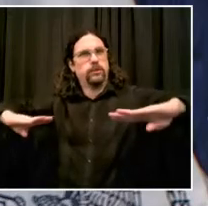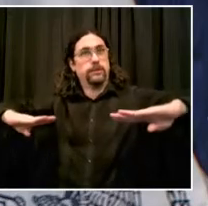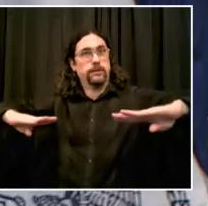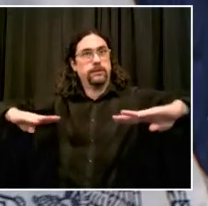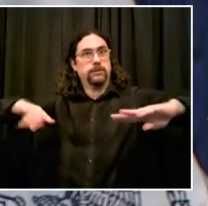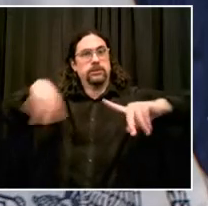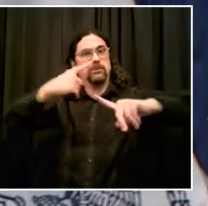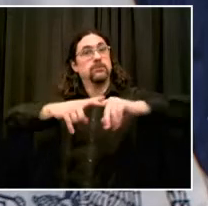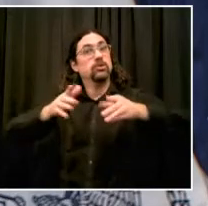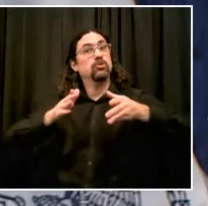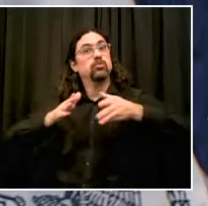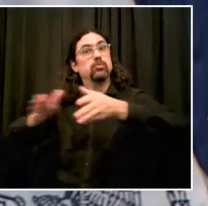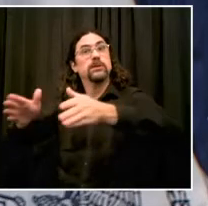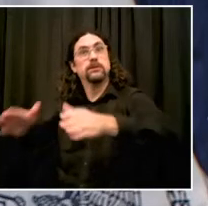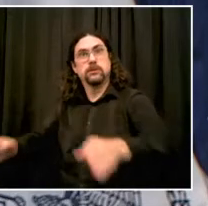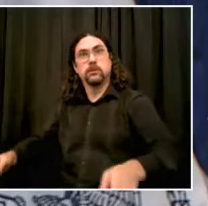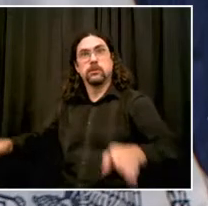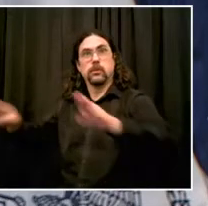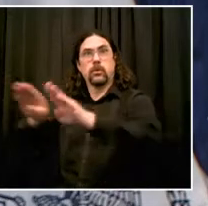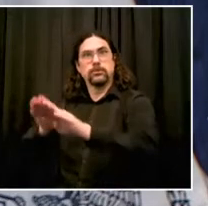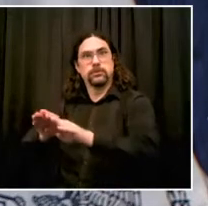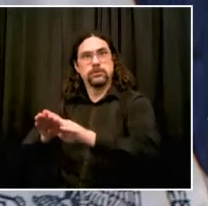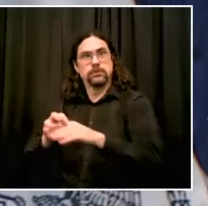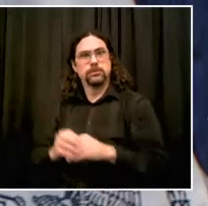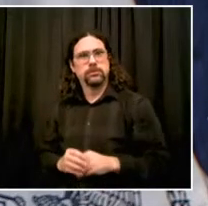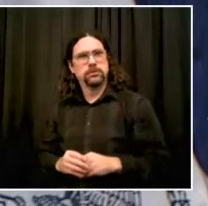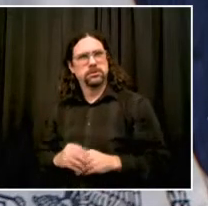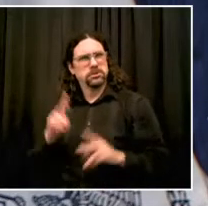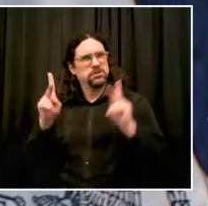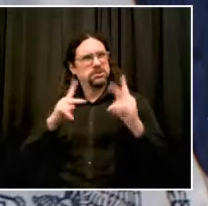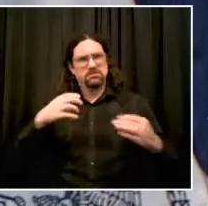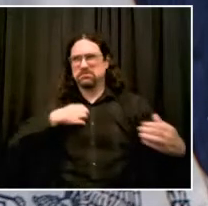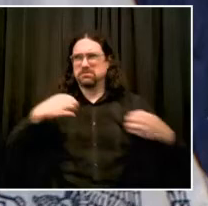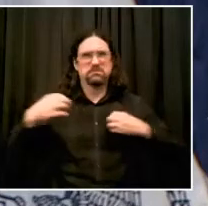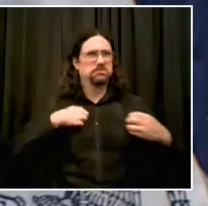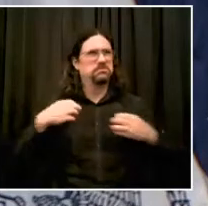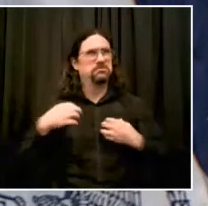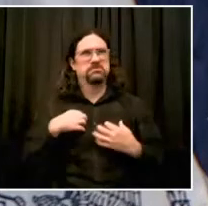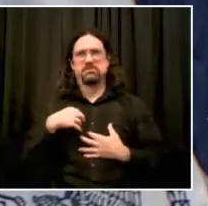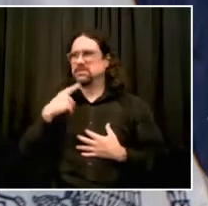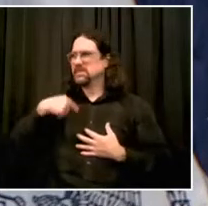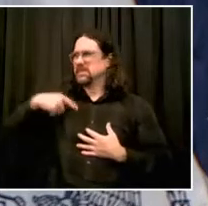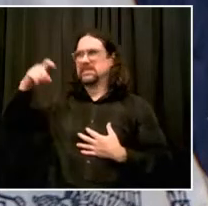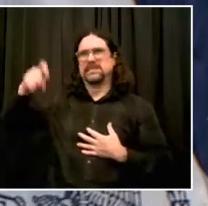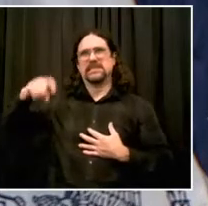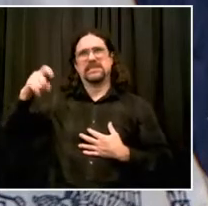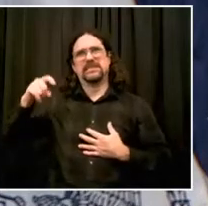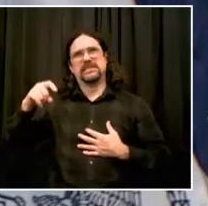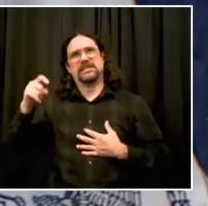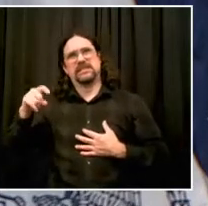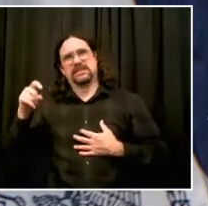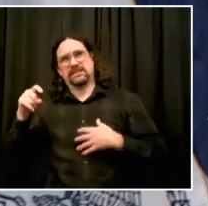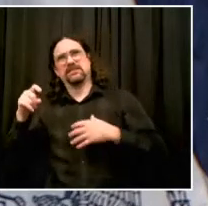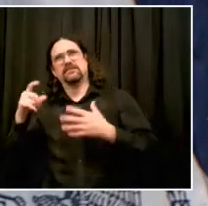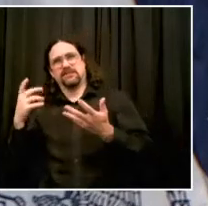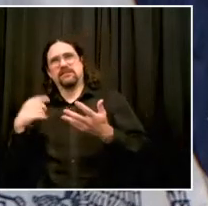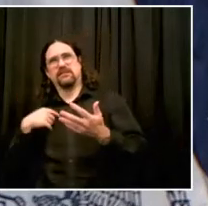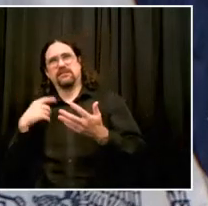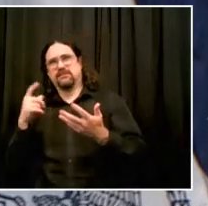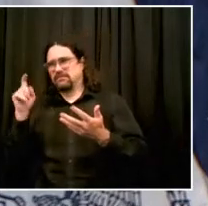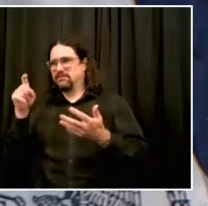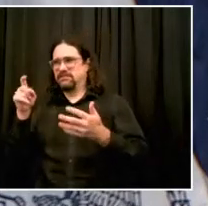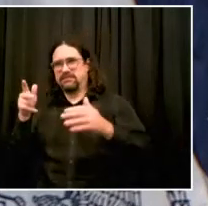particular, right around Gracie Mansion, people are apparently not having access to the waterfront area that's